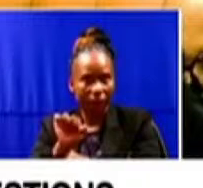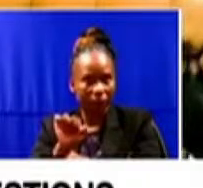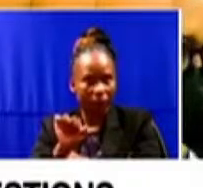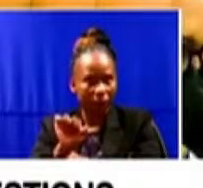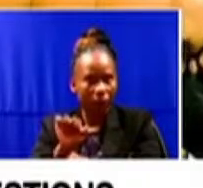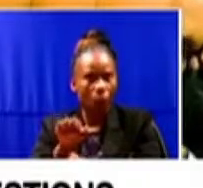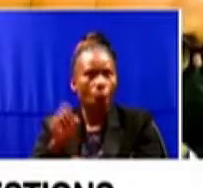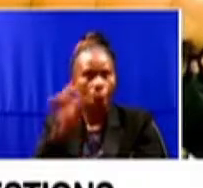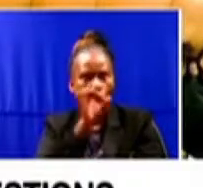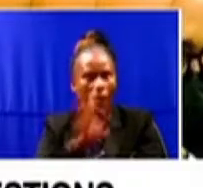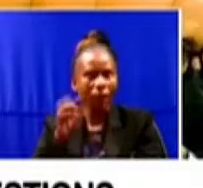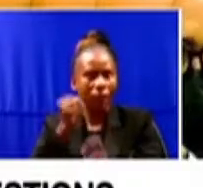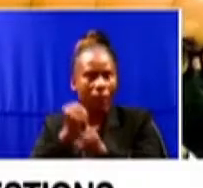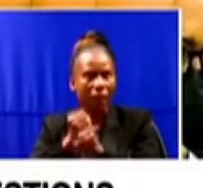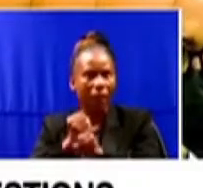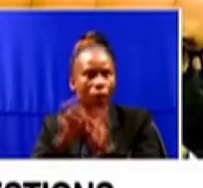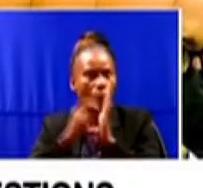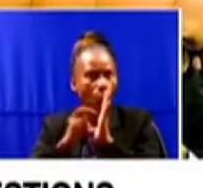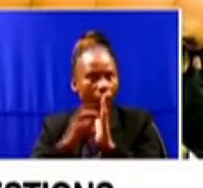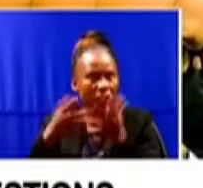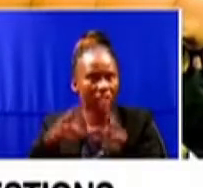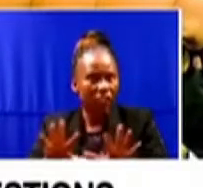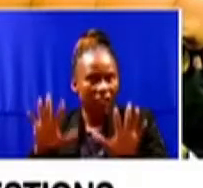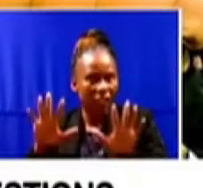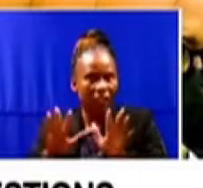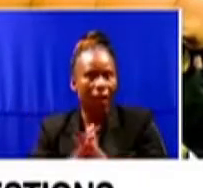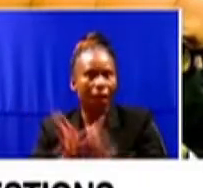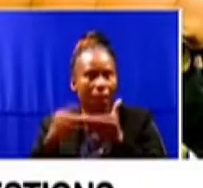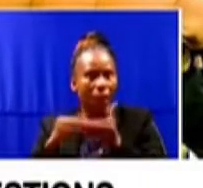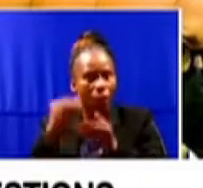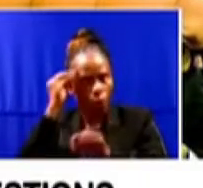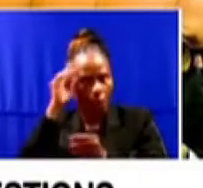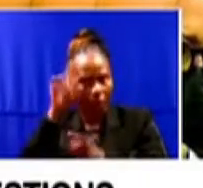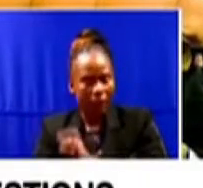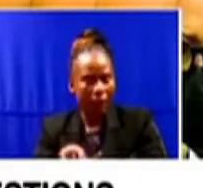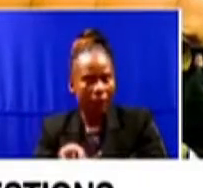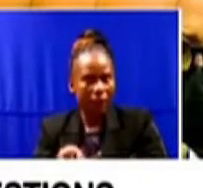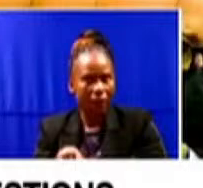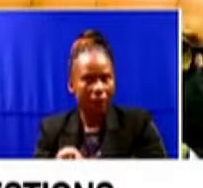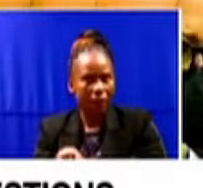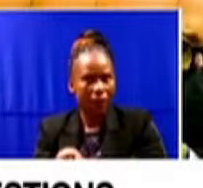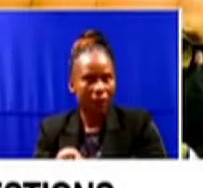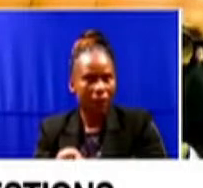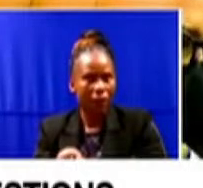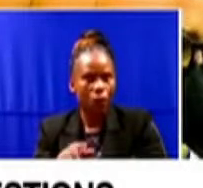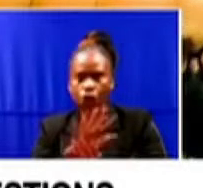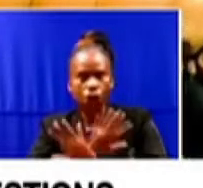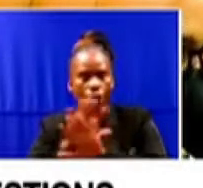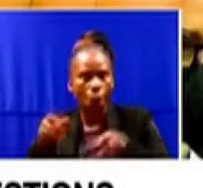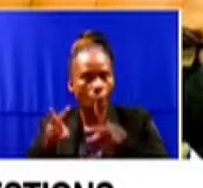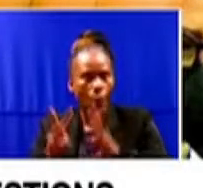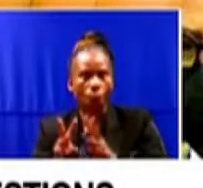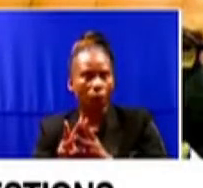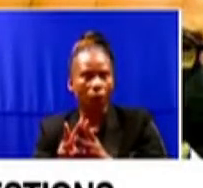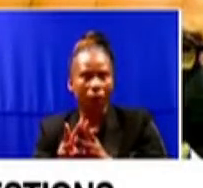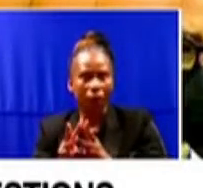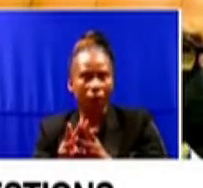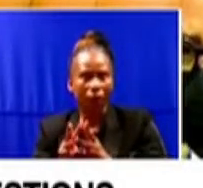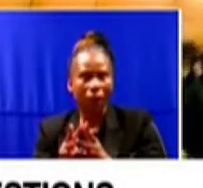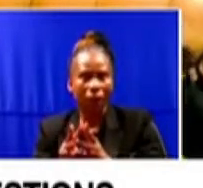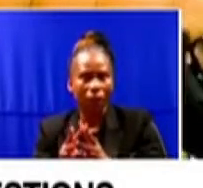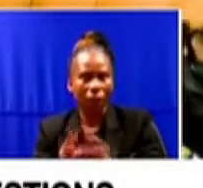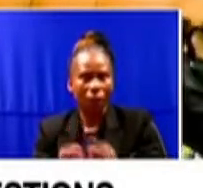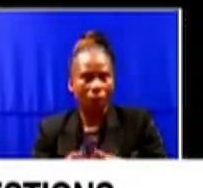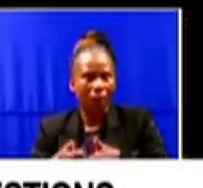ruling, the members know that if they are uncomfortable with that ruling, they know where they have to take it to the Rules Committee. Thank you,